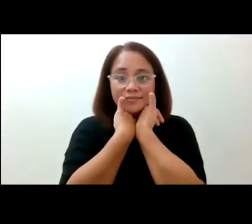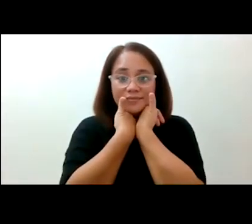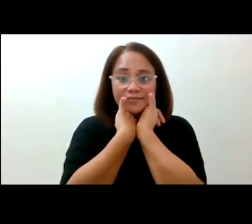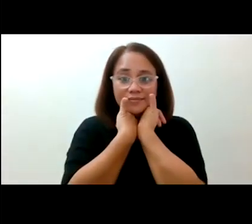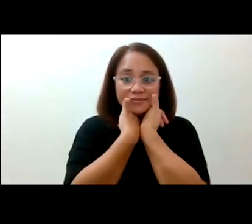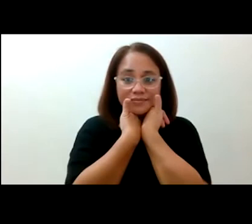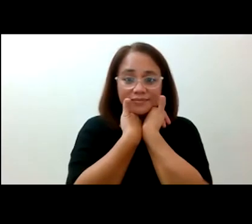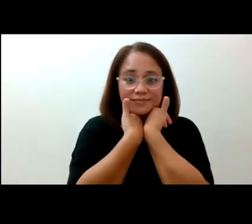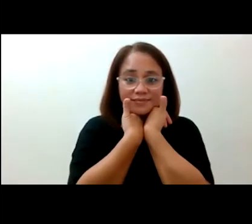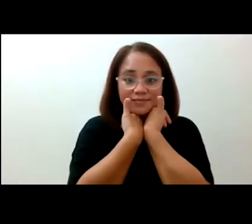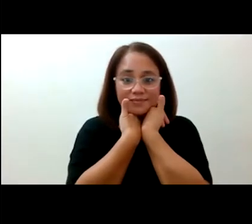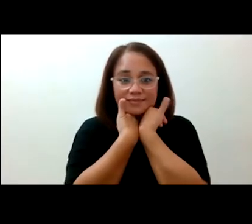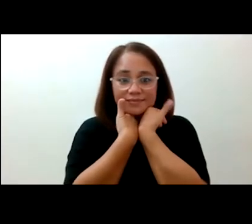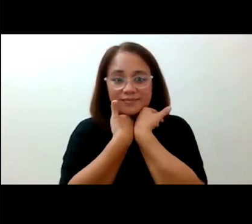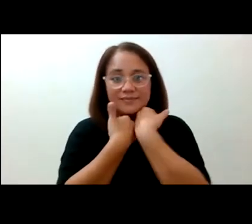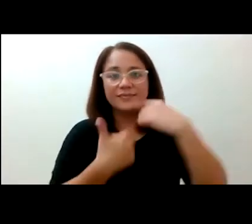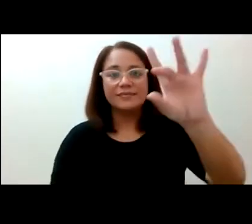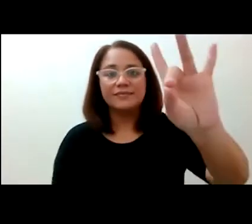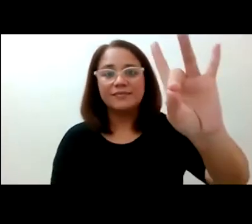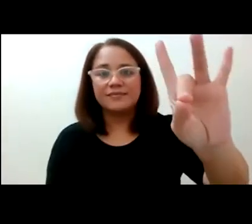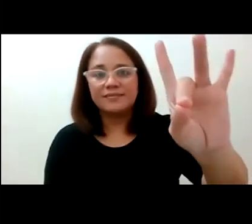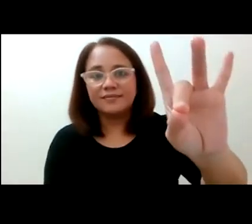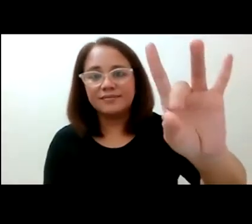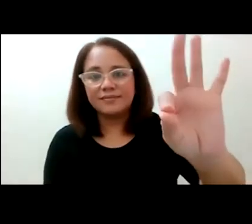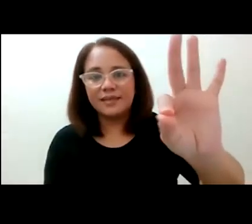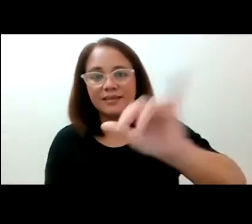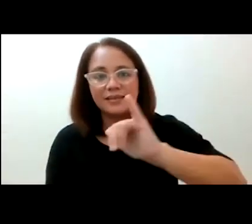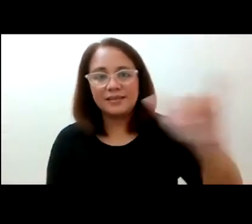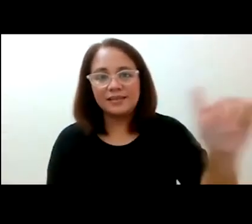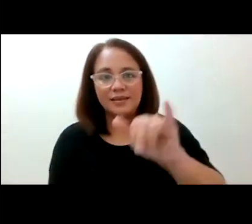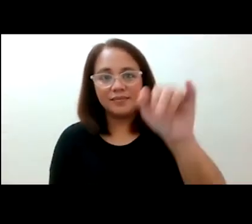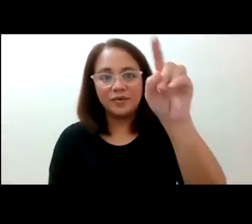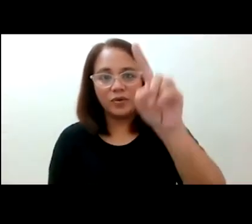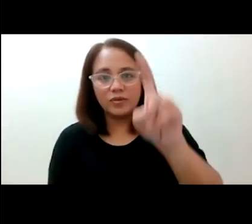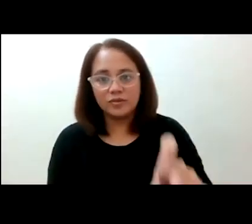8 and 9, similar questions.